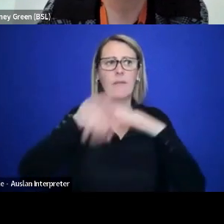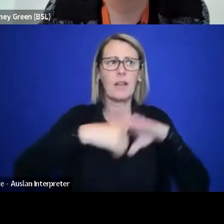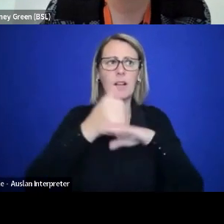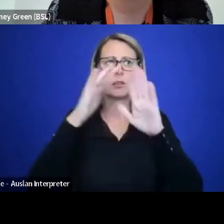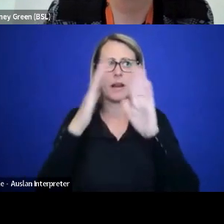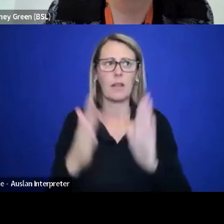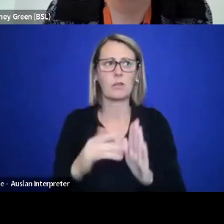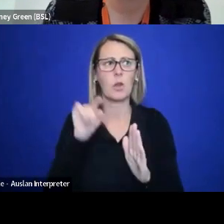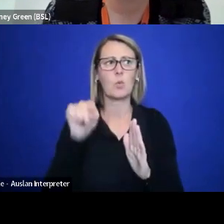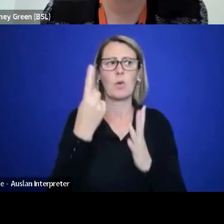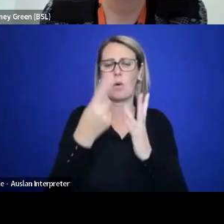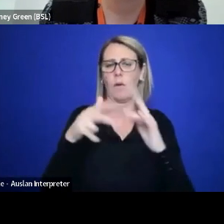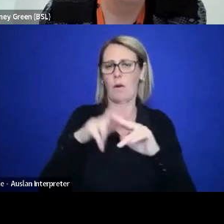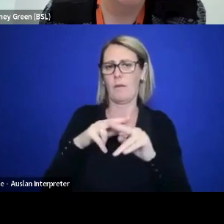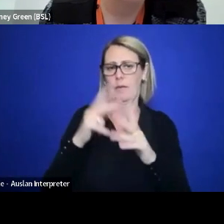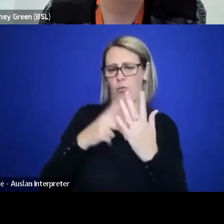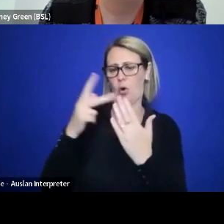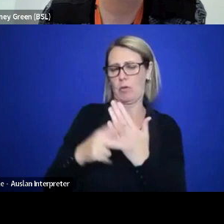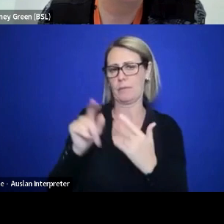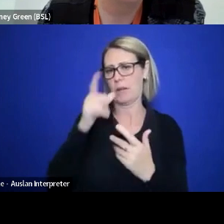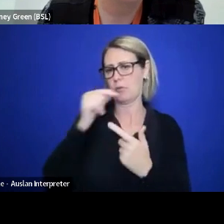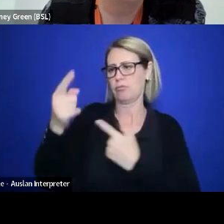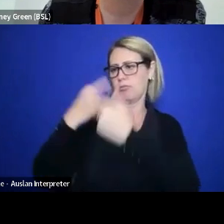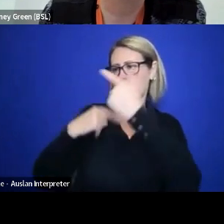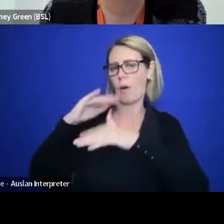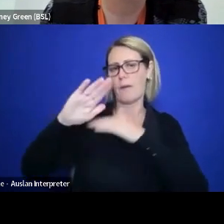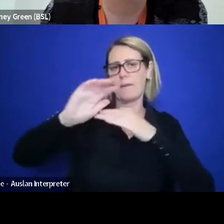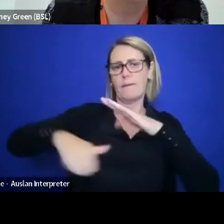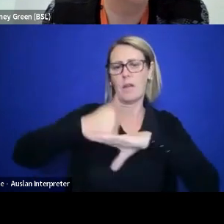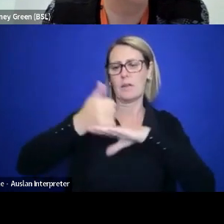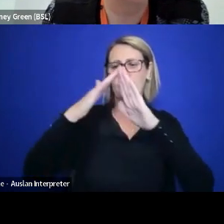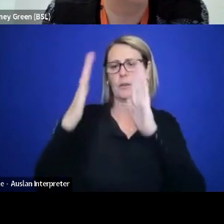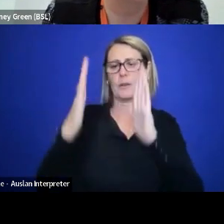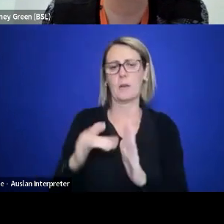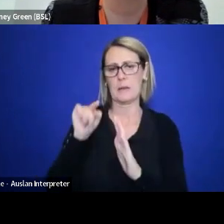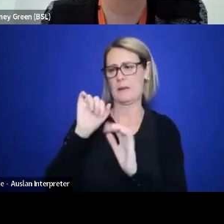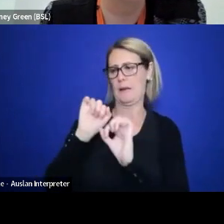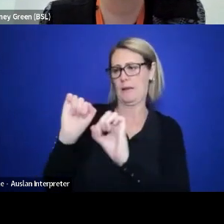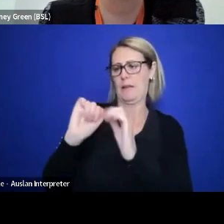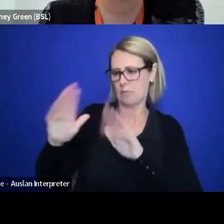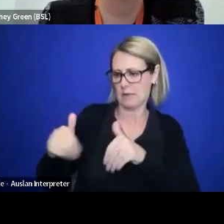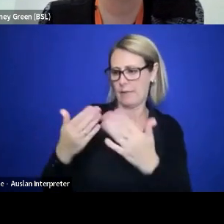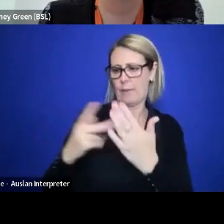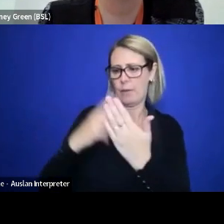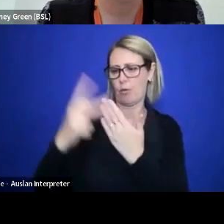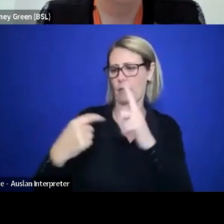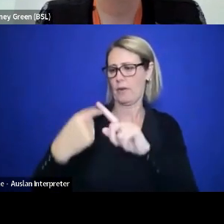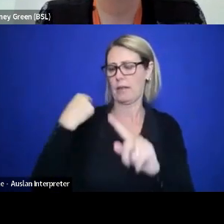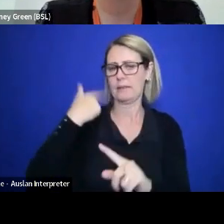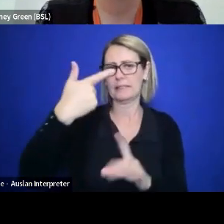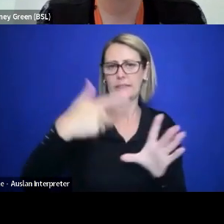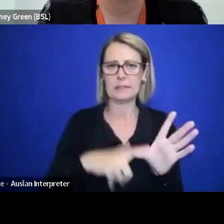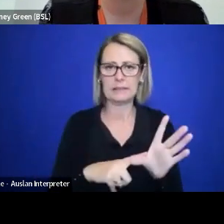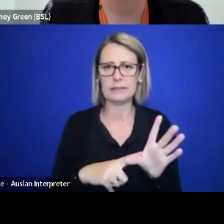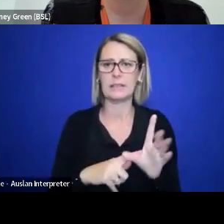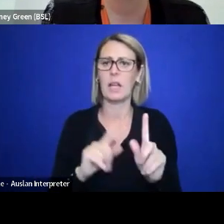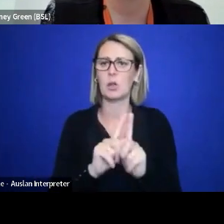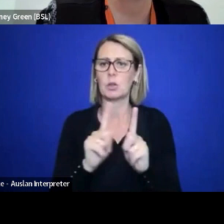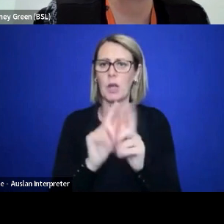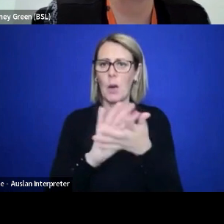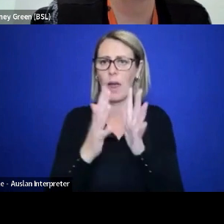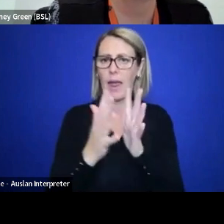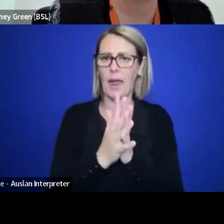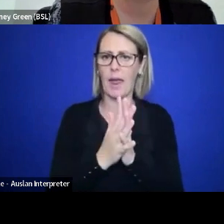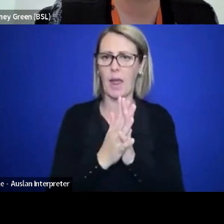you please tell us about Foundation House experience of delivering this program over the last 7 years, and also to how